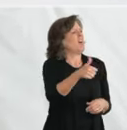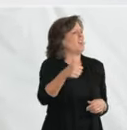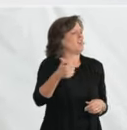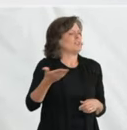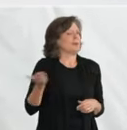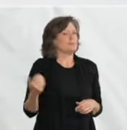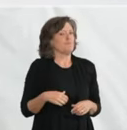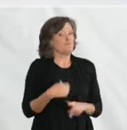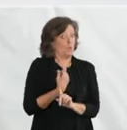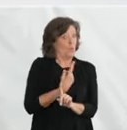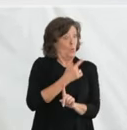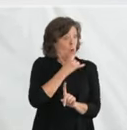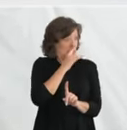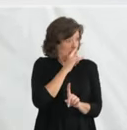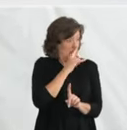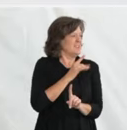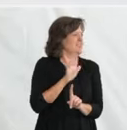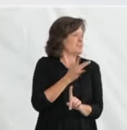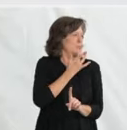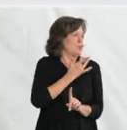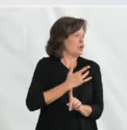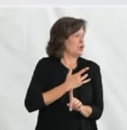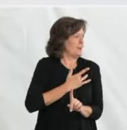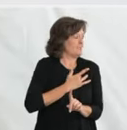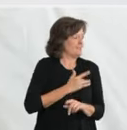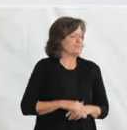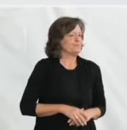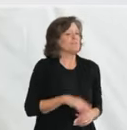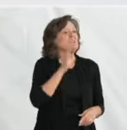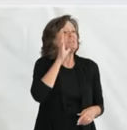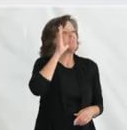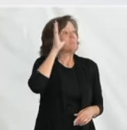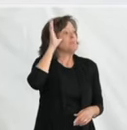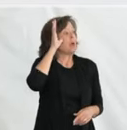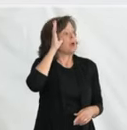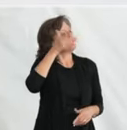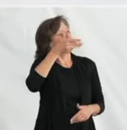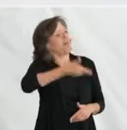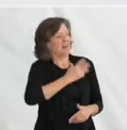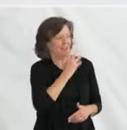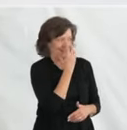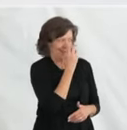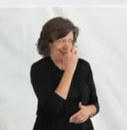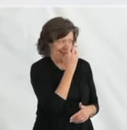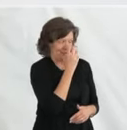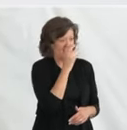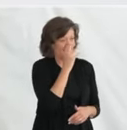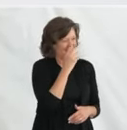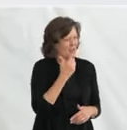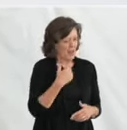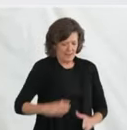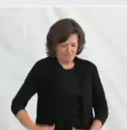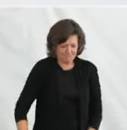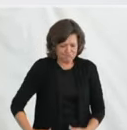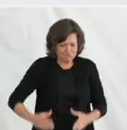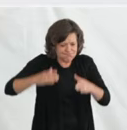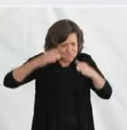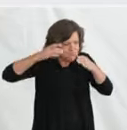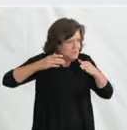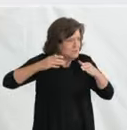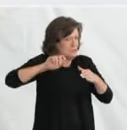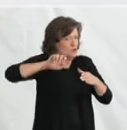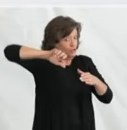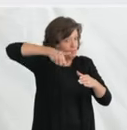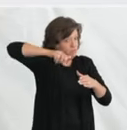birthday, and his parents hired a clown. And the clown had a helium tank, and he blew up balloons for us. And then when the